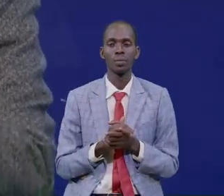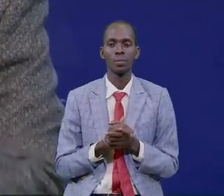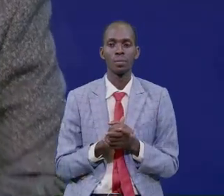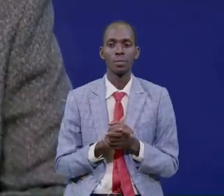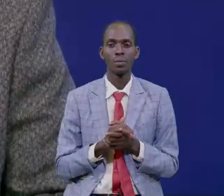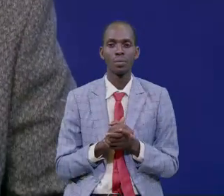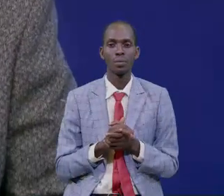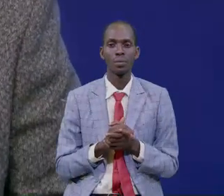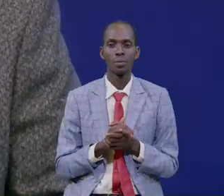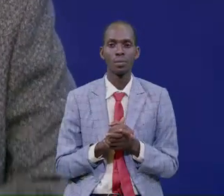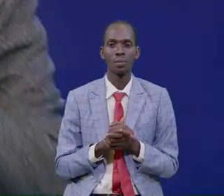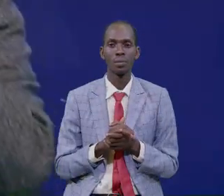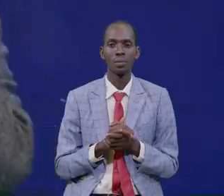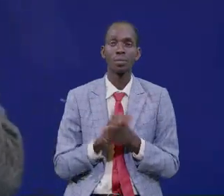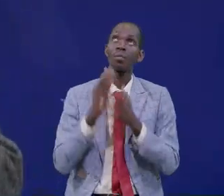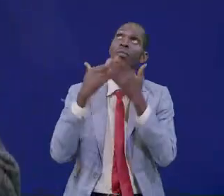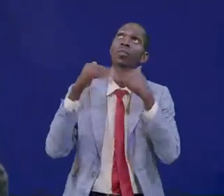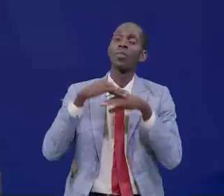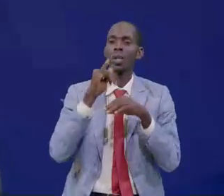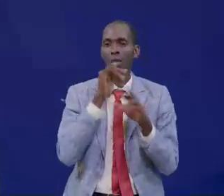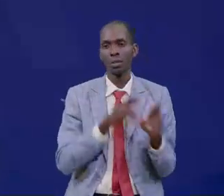Heaven is ready. Let's pray now.